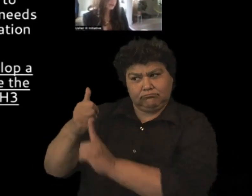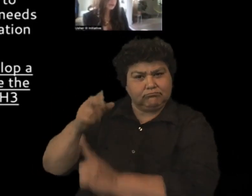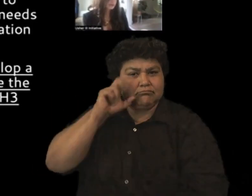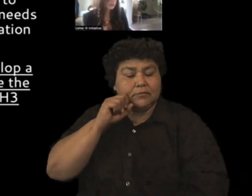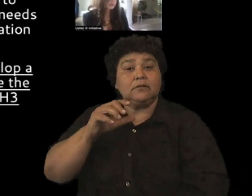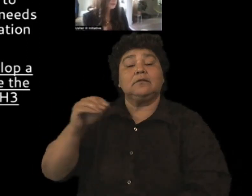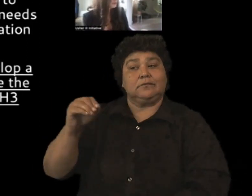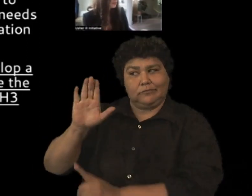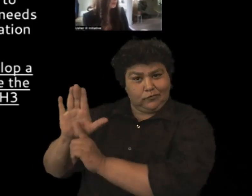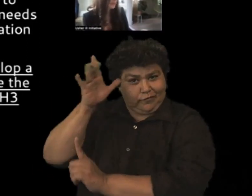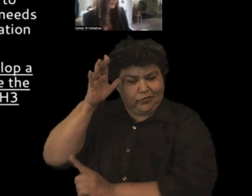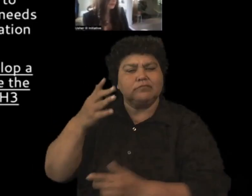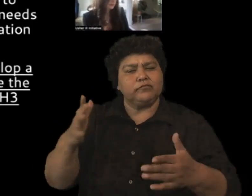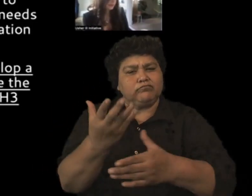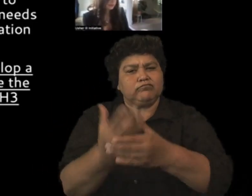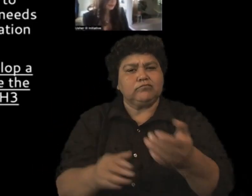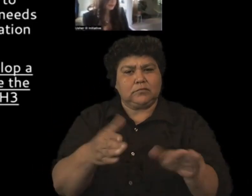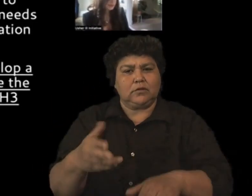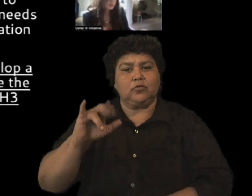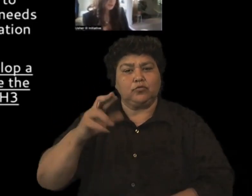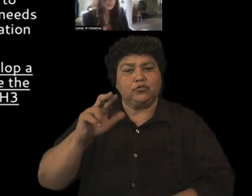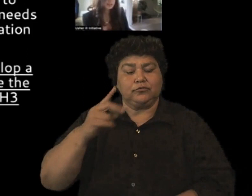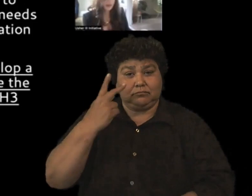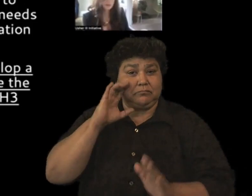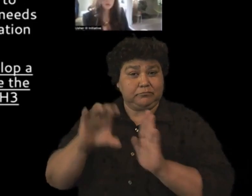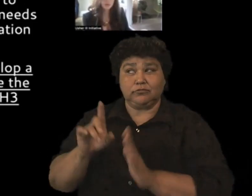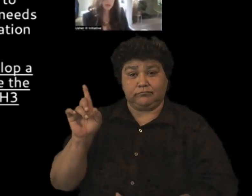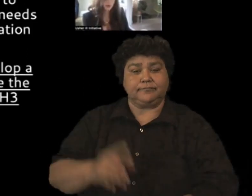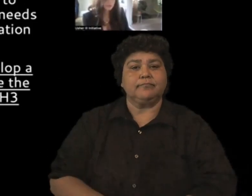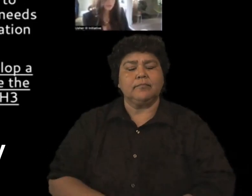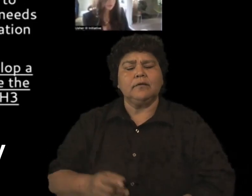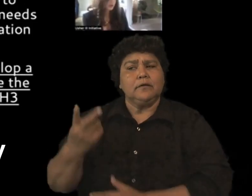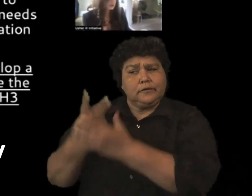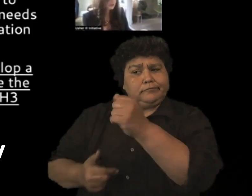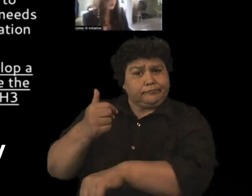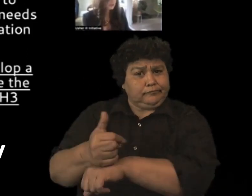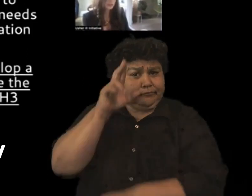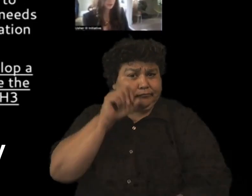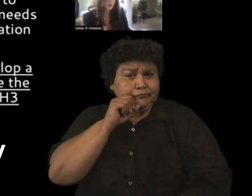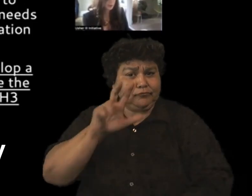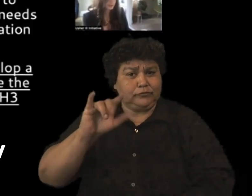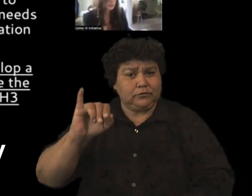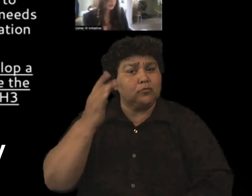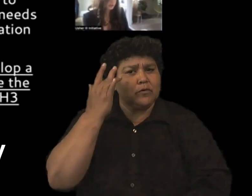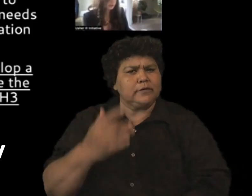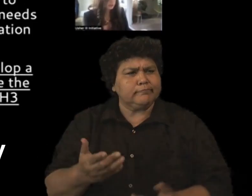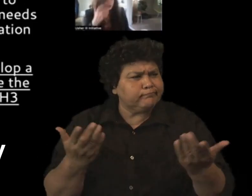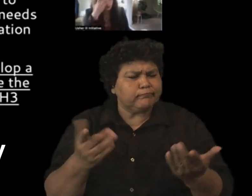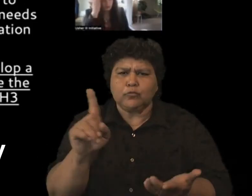late Richard Eldon, shown here on the left, to address the lack of treatment options for the Usher III clinical